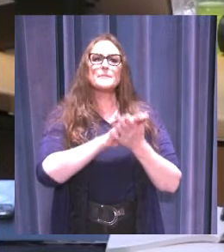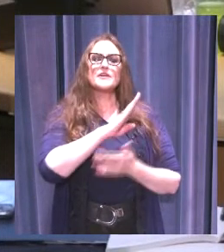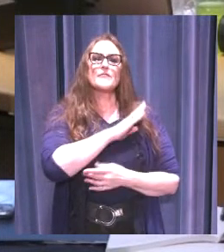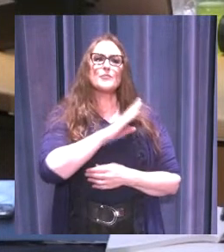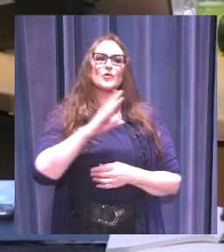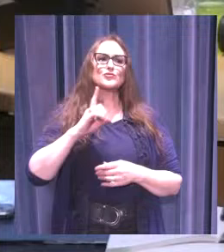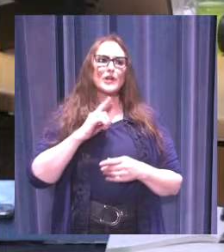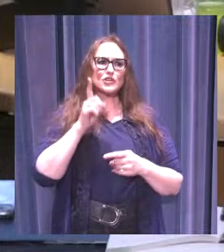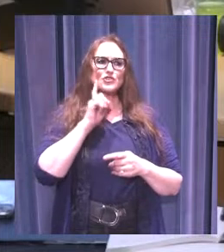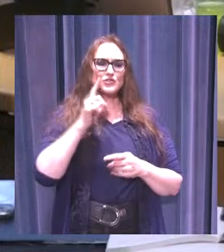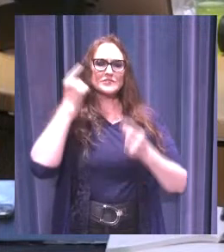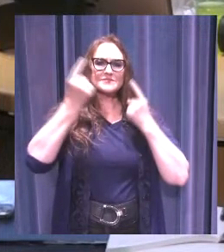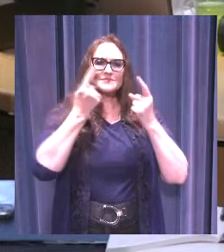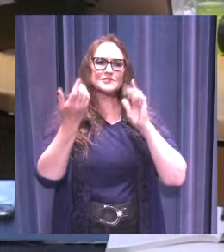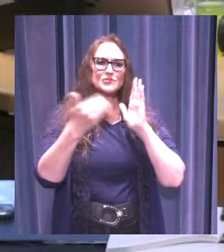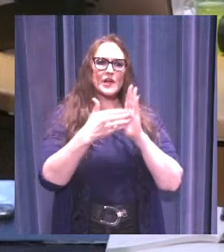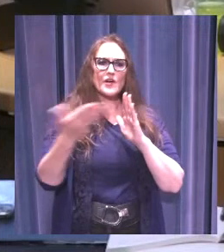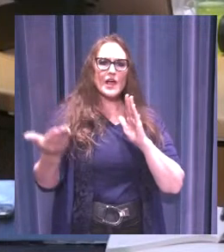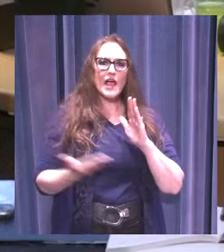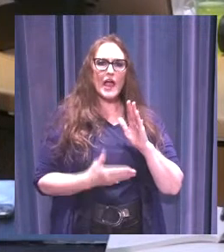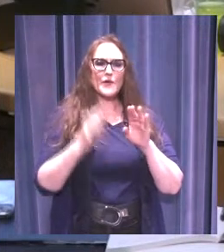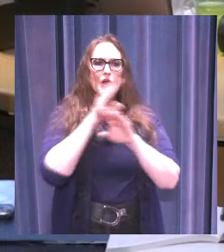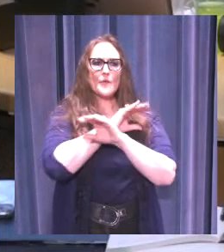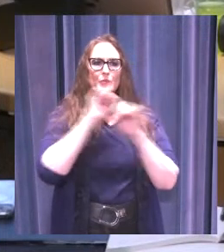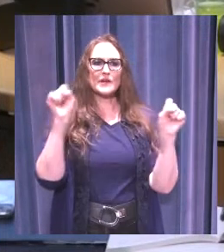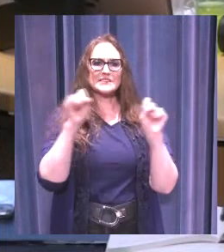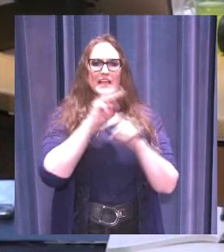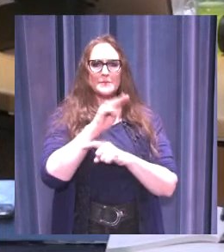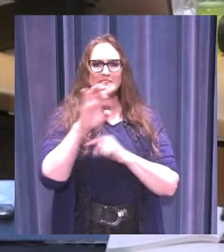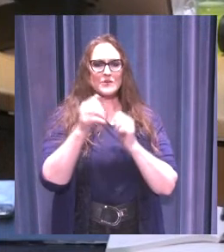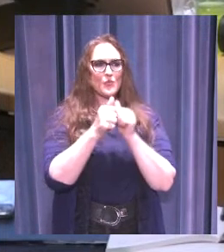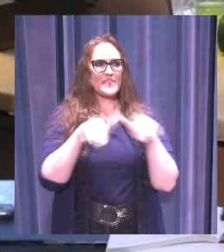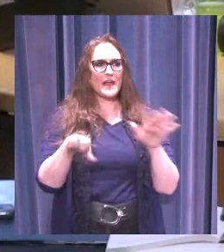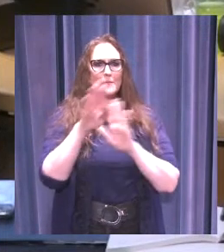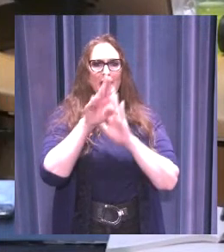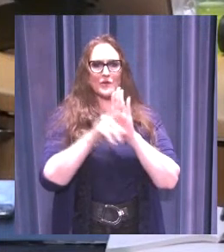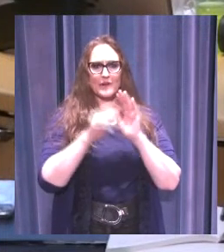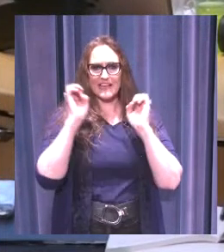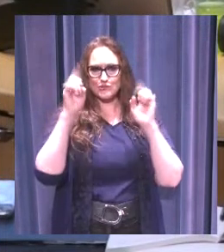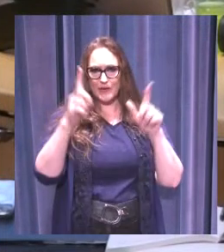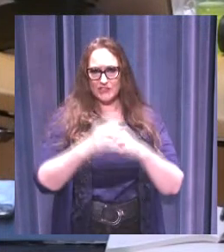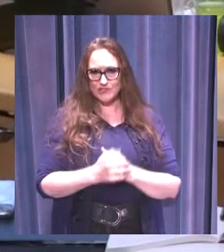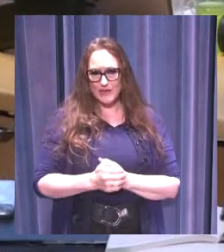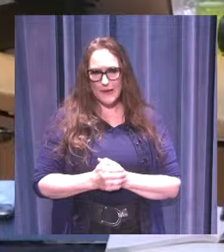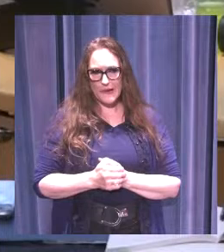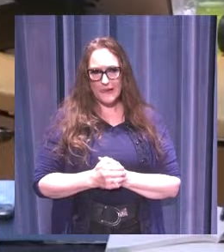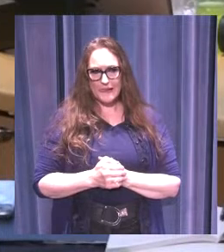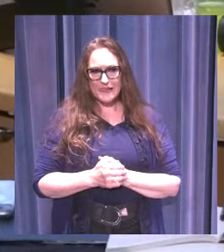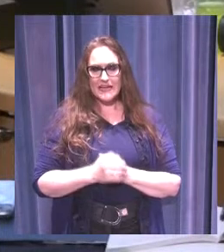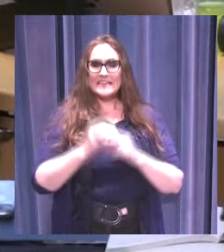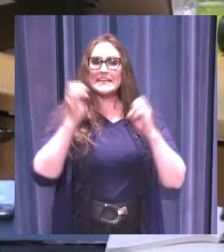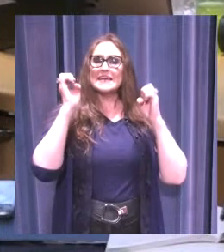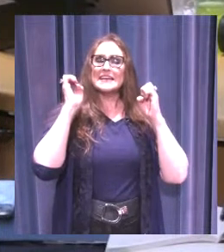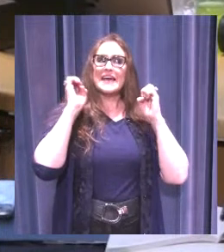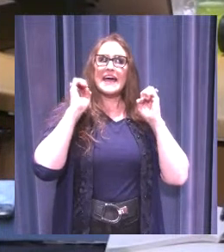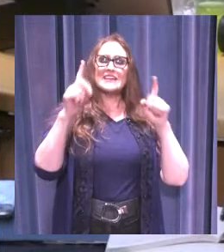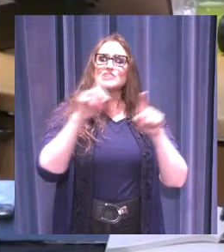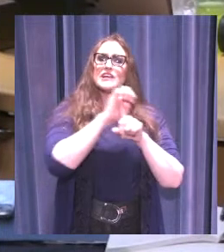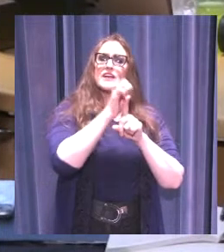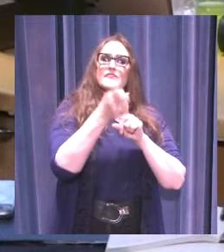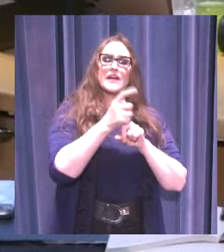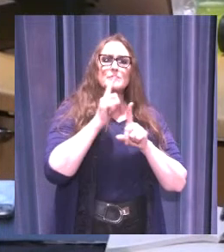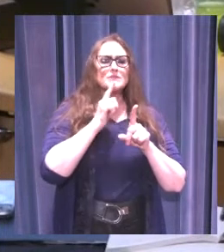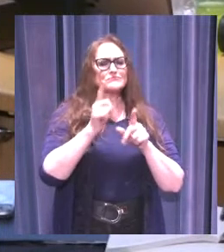should reconsider hiring a president of MCC without a background in education. The education environment is